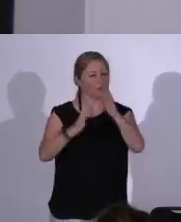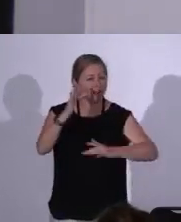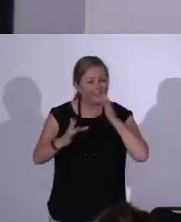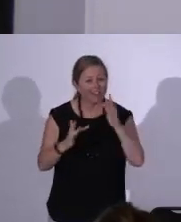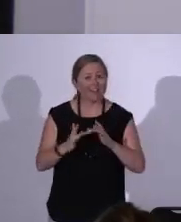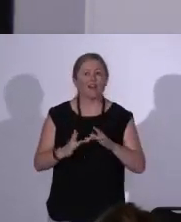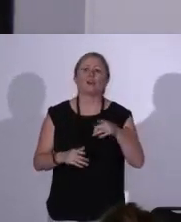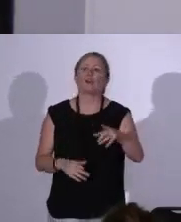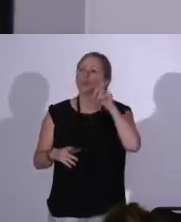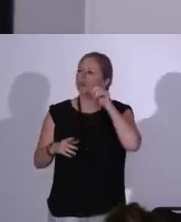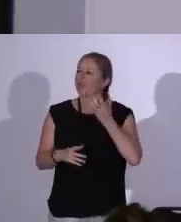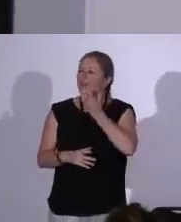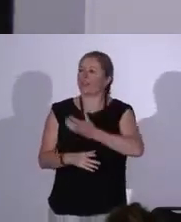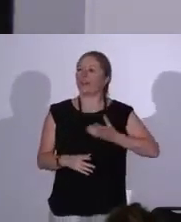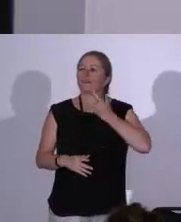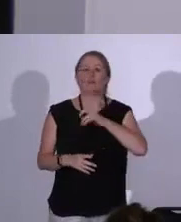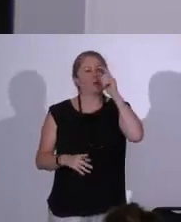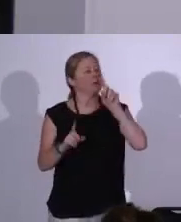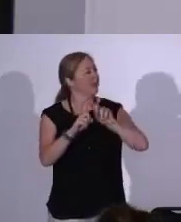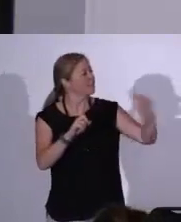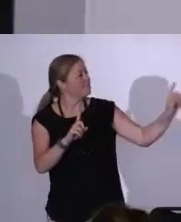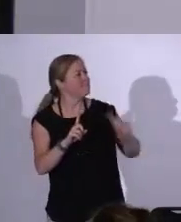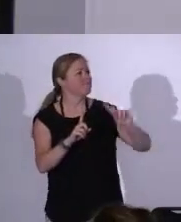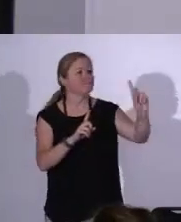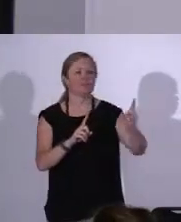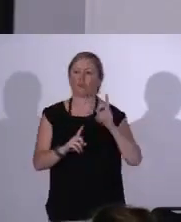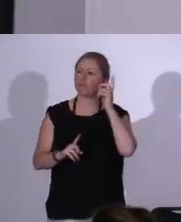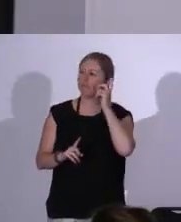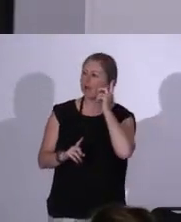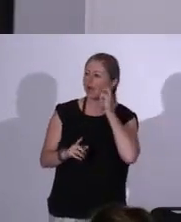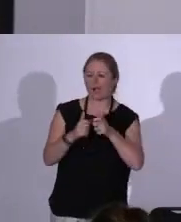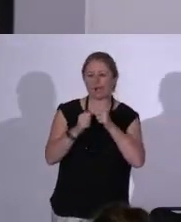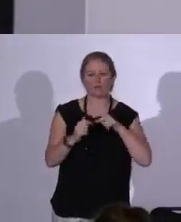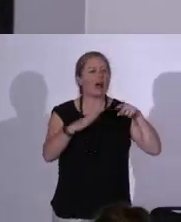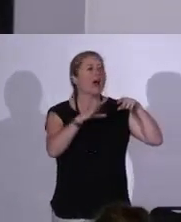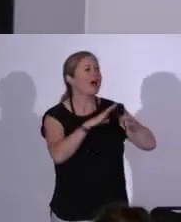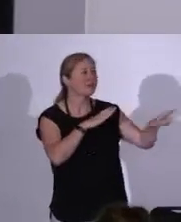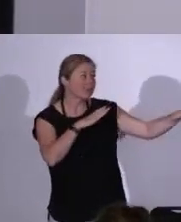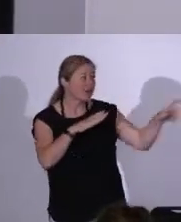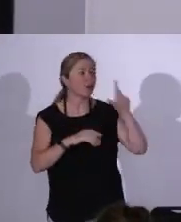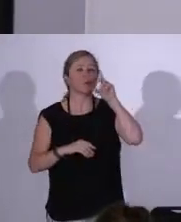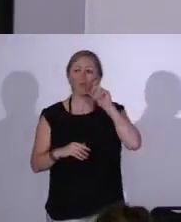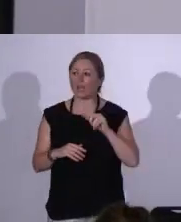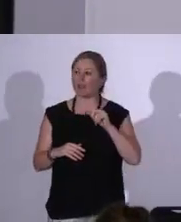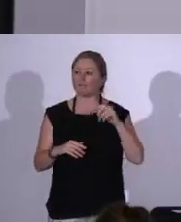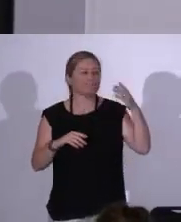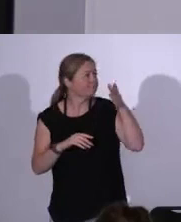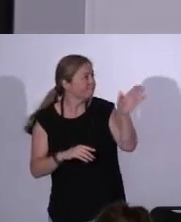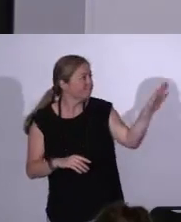Make yourself comfortable today. Come and go as you please. Make phone calls outside if you like. Step into the